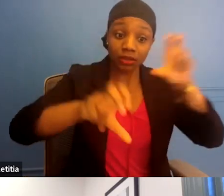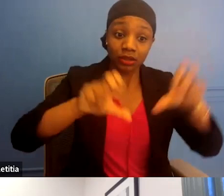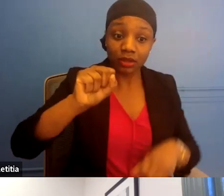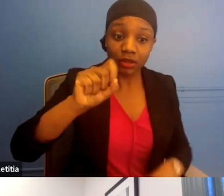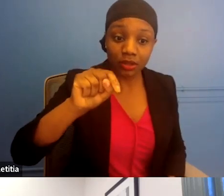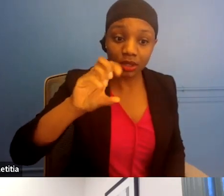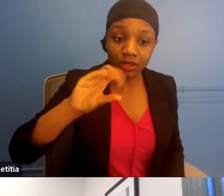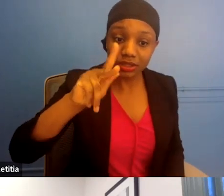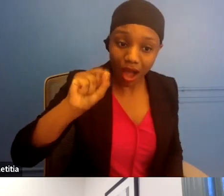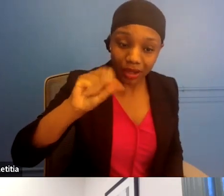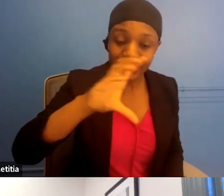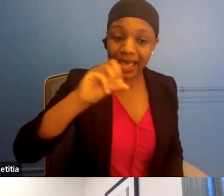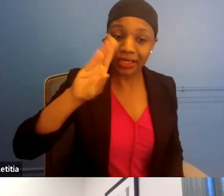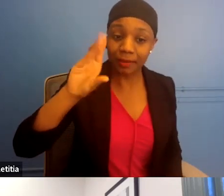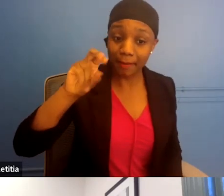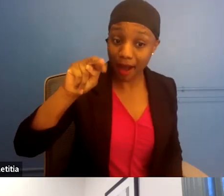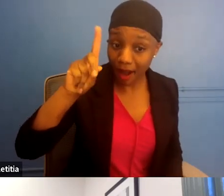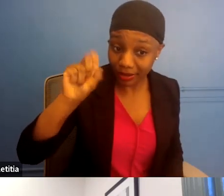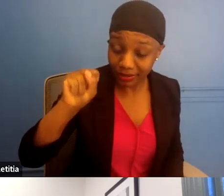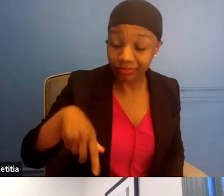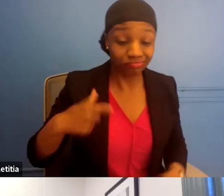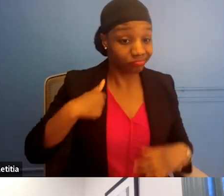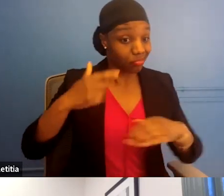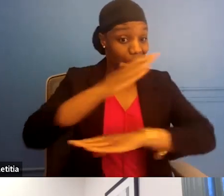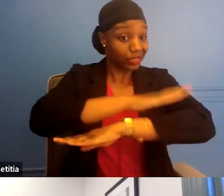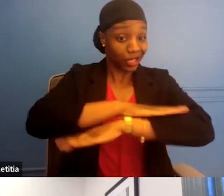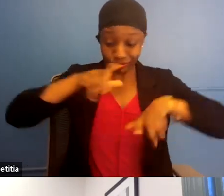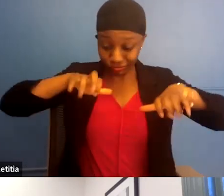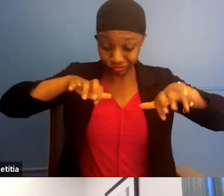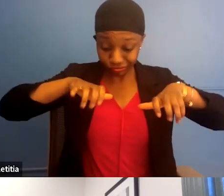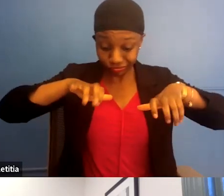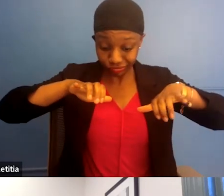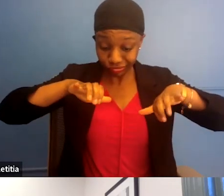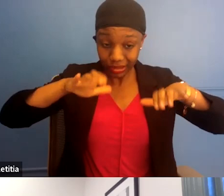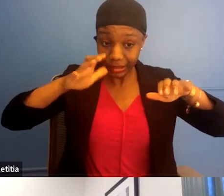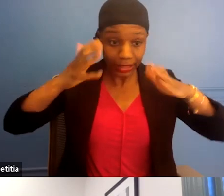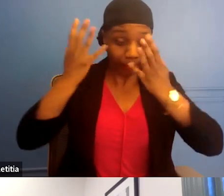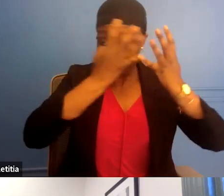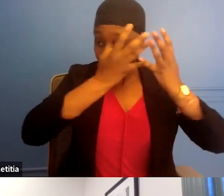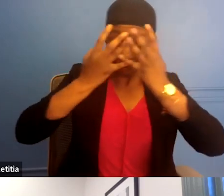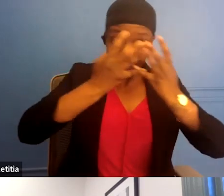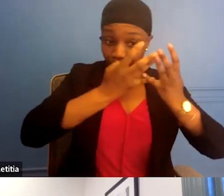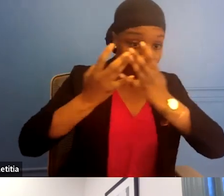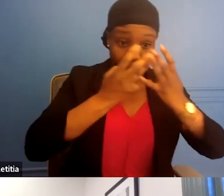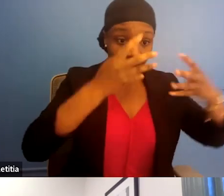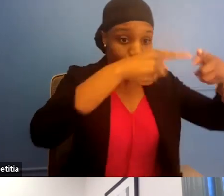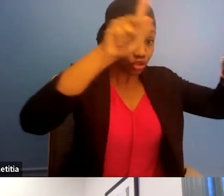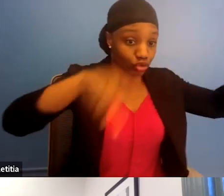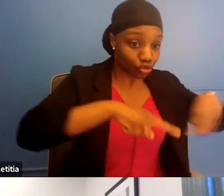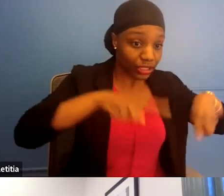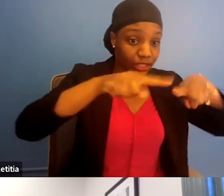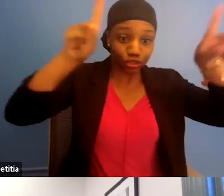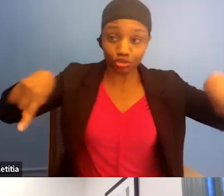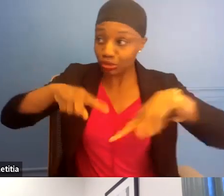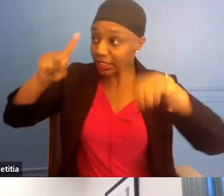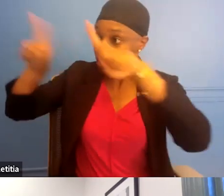was trapped at my desk all day and looking. It was like Star Trek, you know, I had four screens I was looking at, and